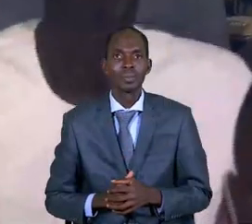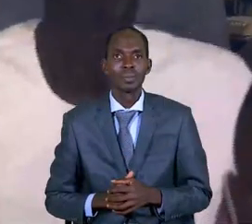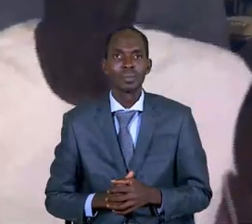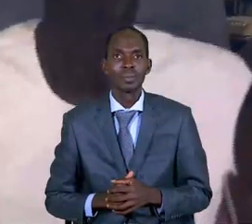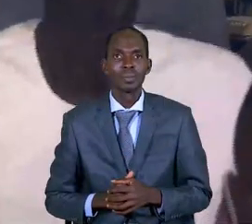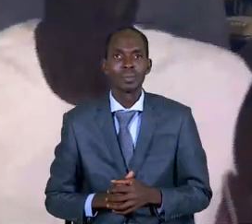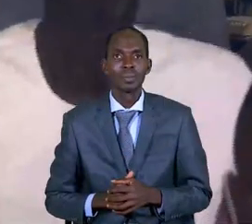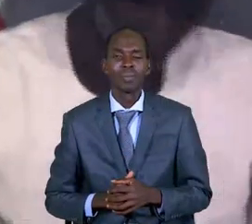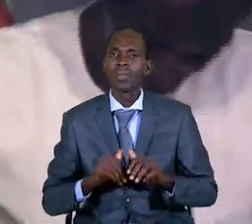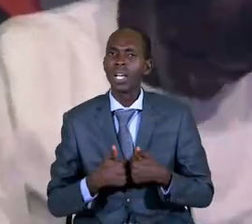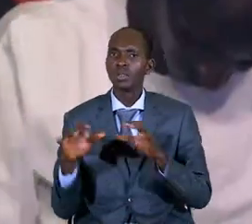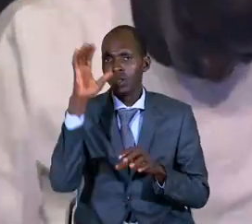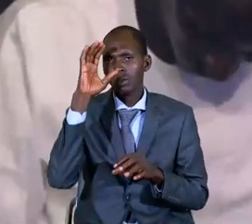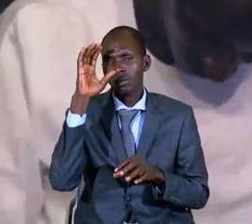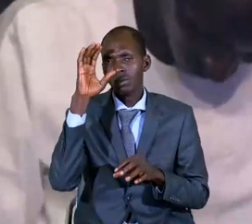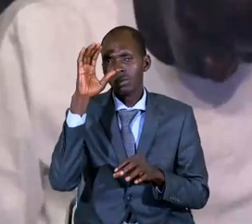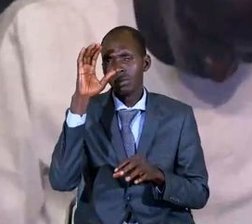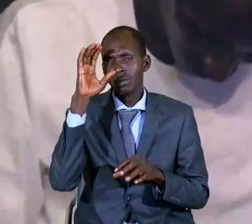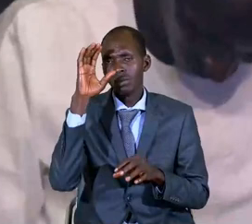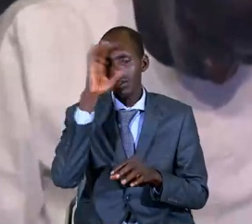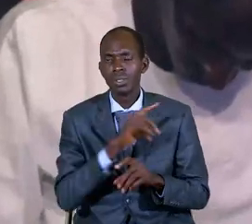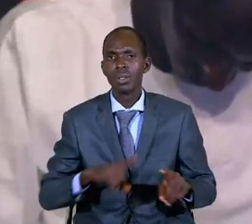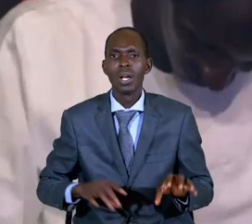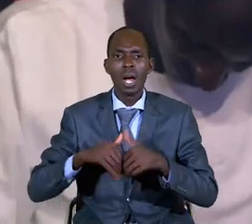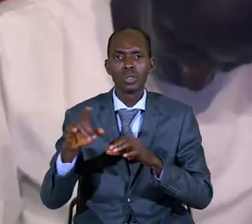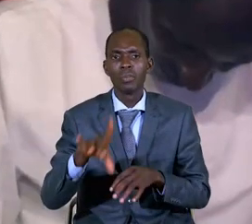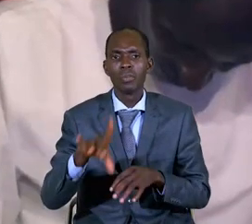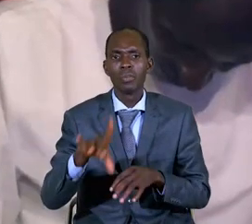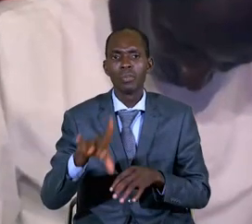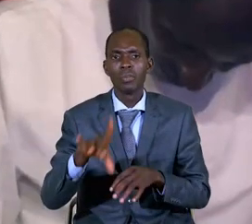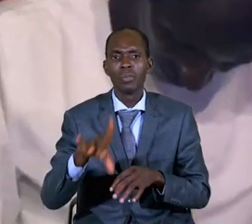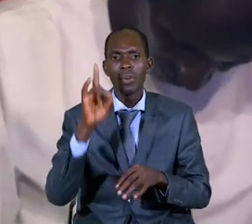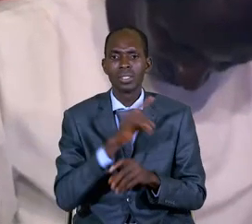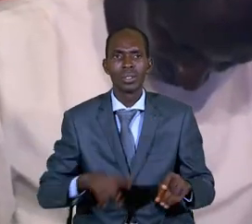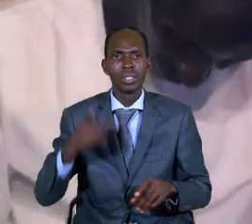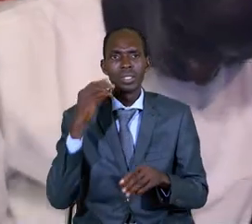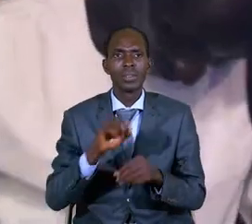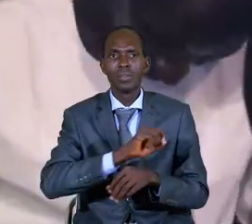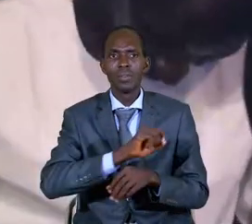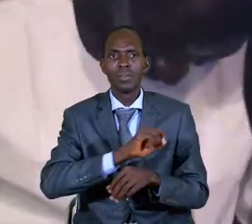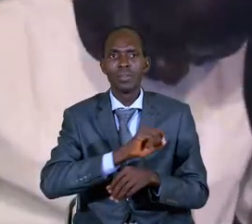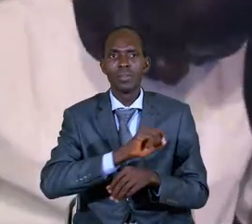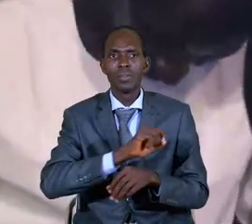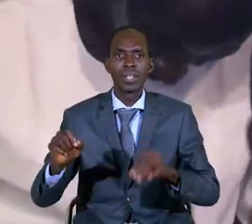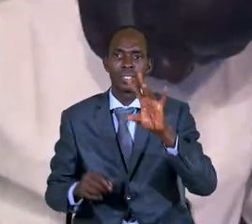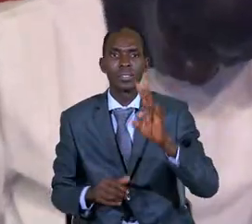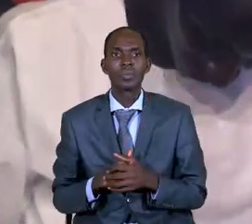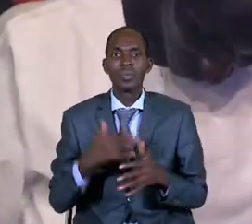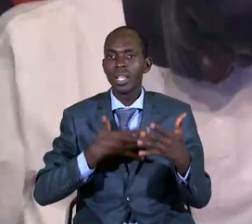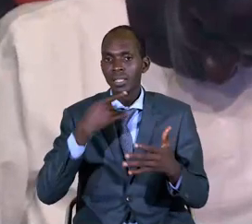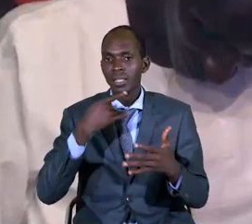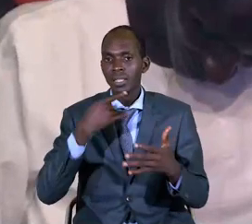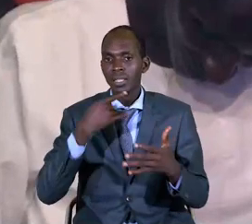How do you seek the Lord? And how do you find the Lord? Look at verse 7. It says, and let the